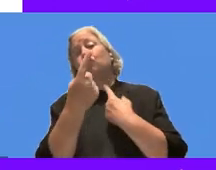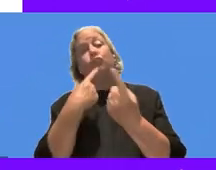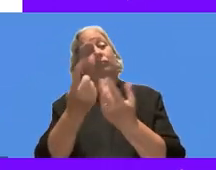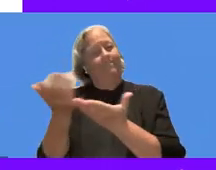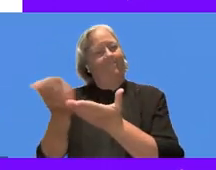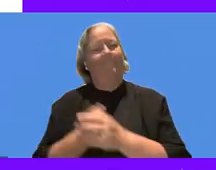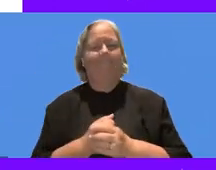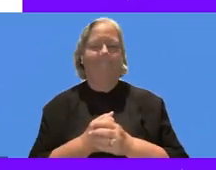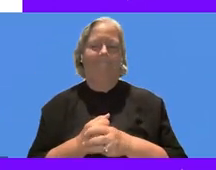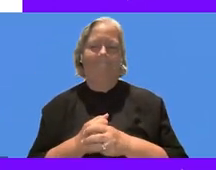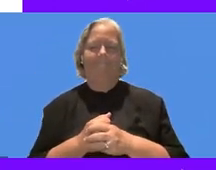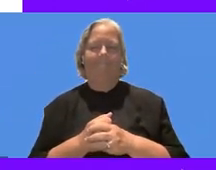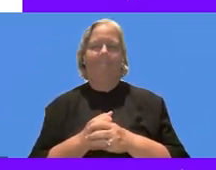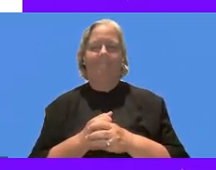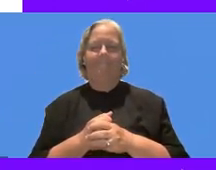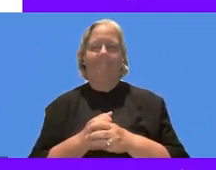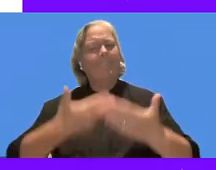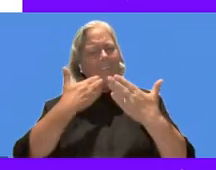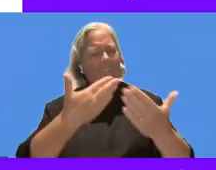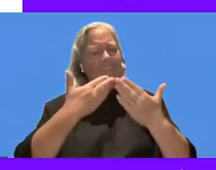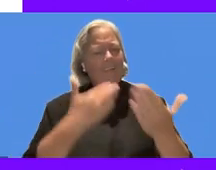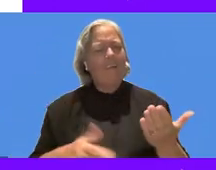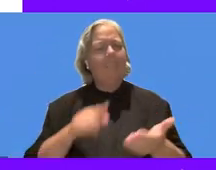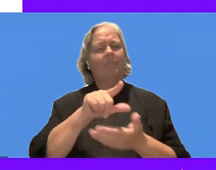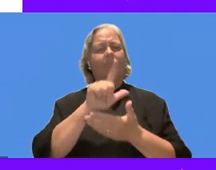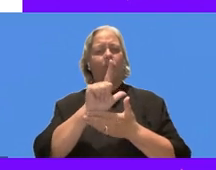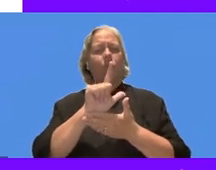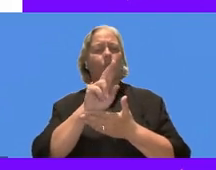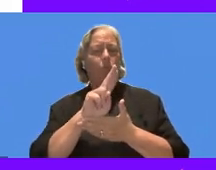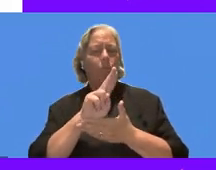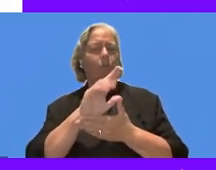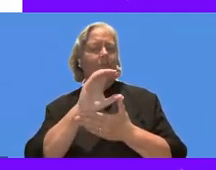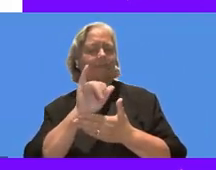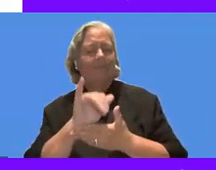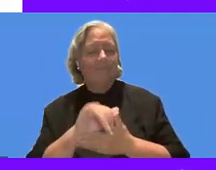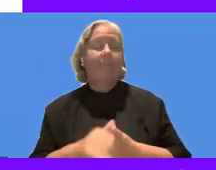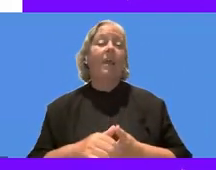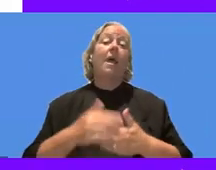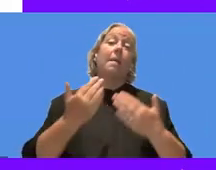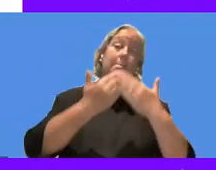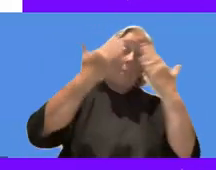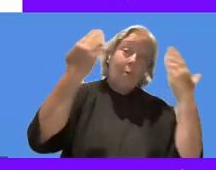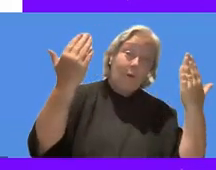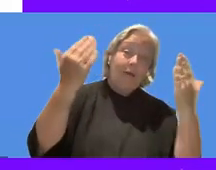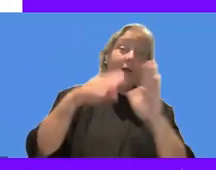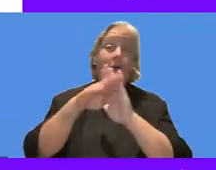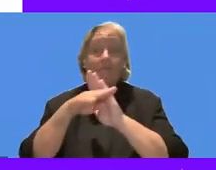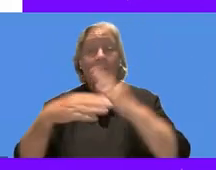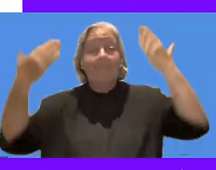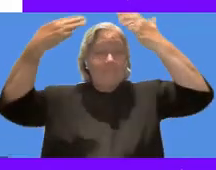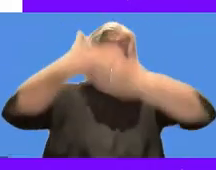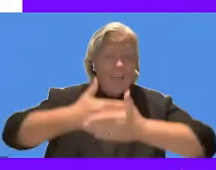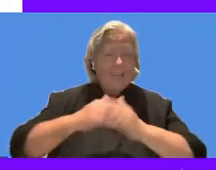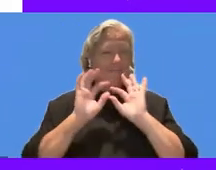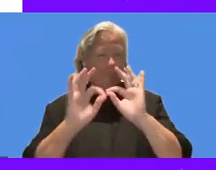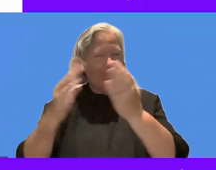Thank you so much, Lucy, for the introduction. Good morning, good afternoon, and good evening, everyone. Thank you so much for joining this